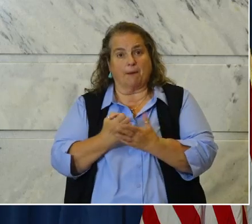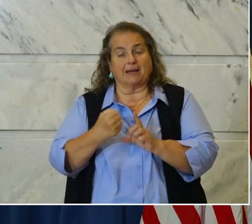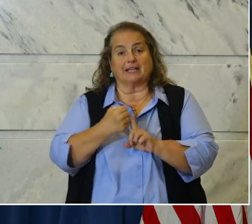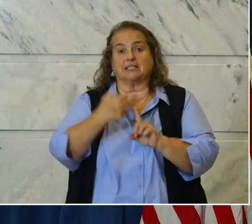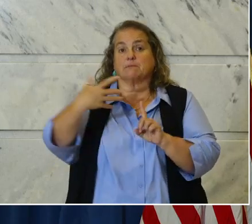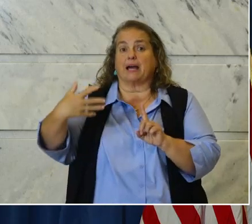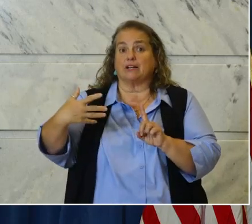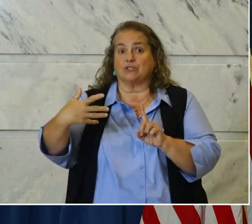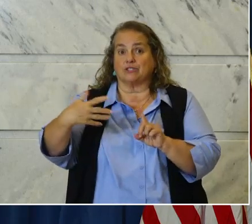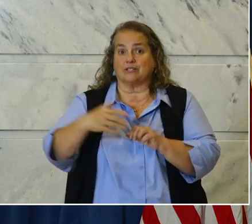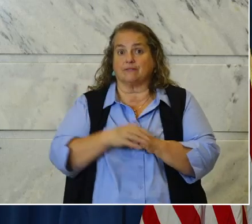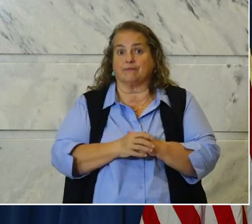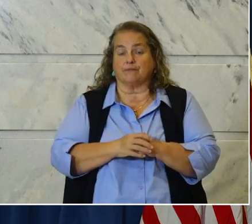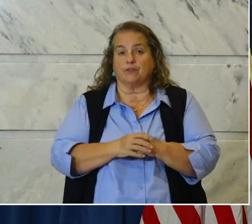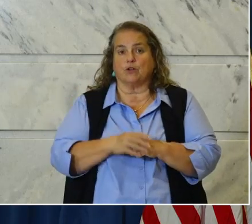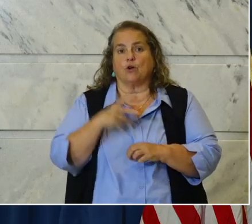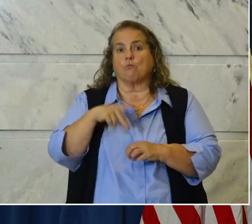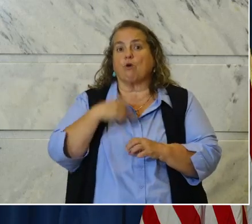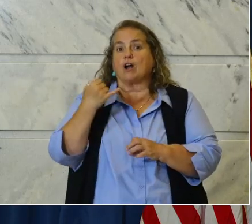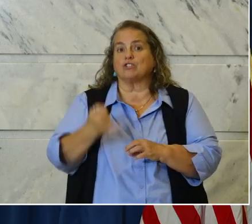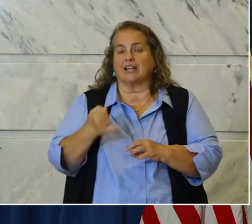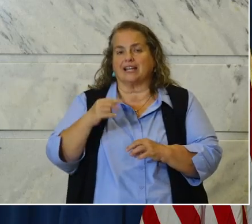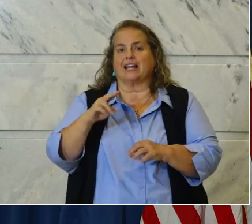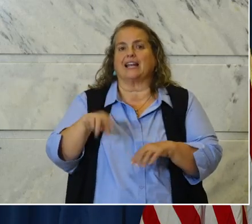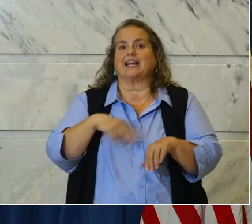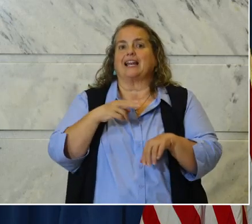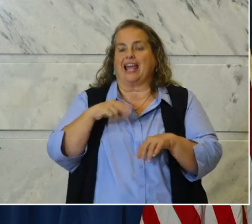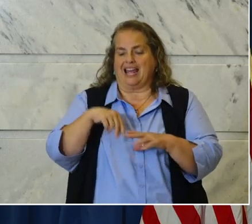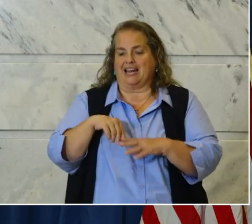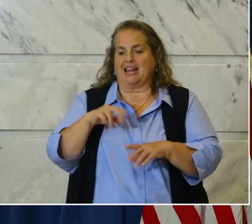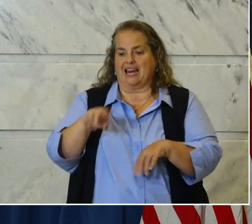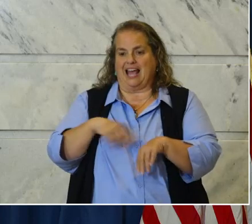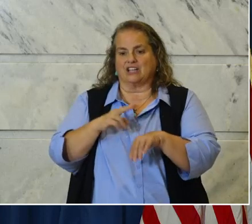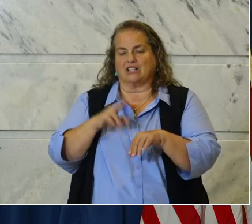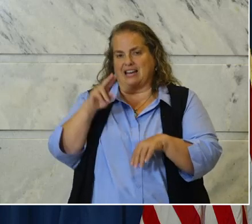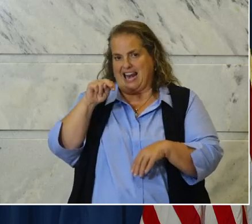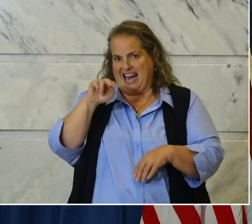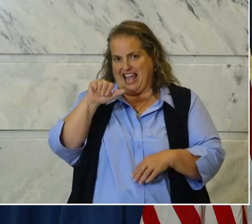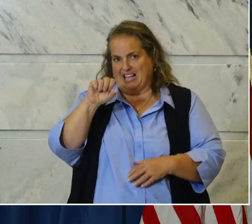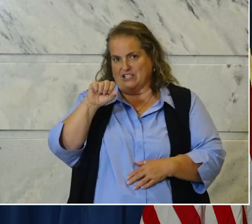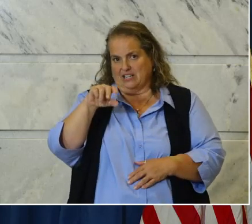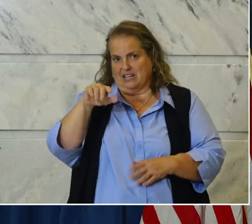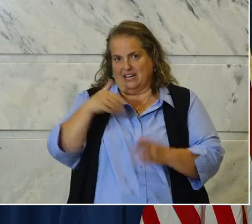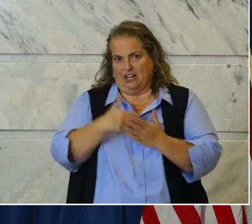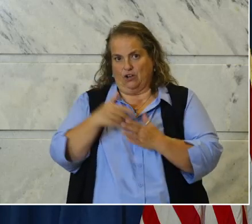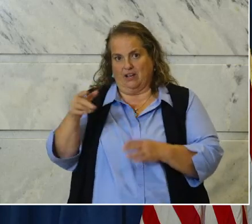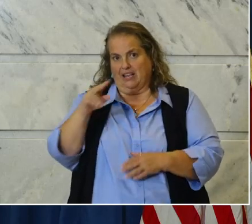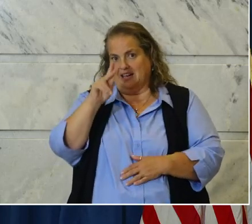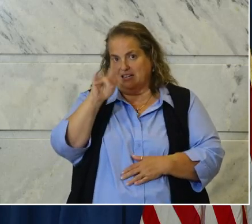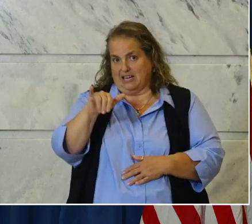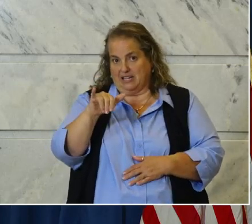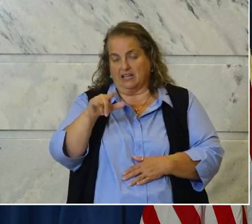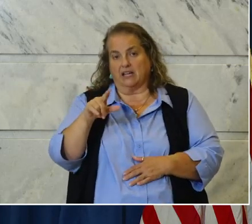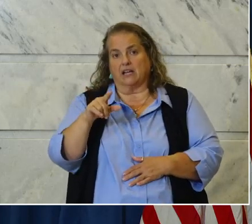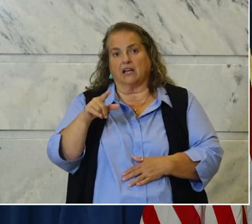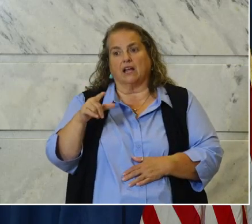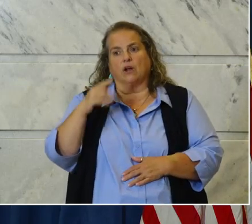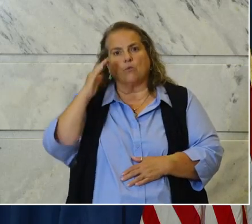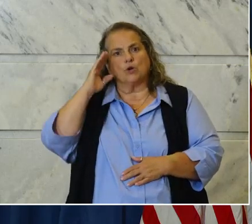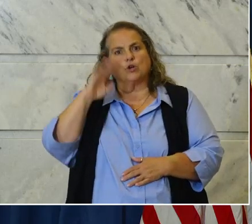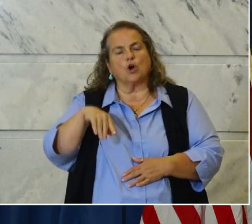expansion was a project in Ashland, Kentucky. Man, where we've lost jobs and the economy's been